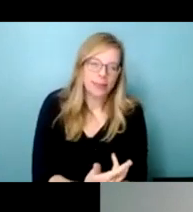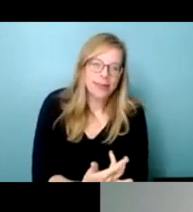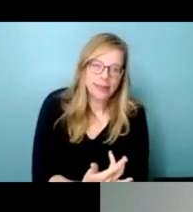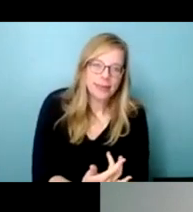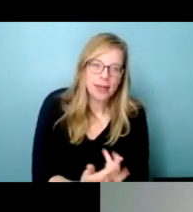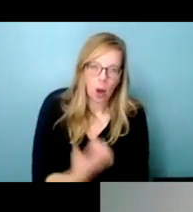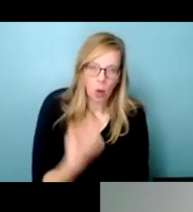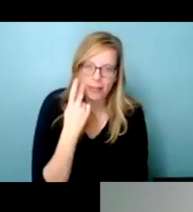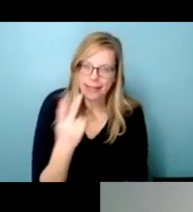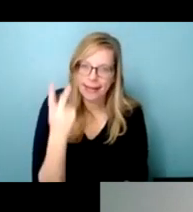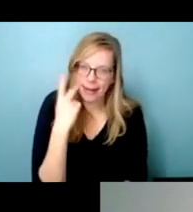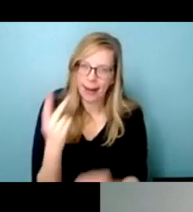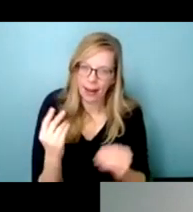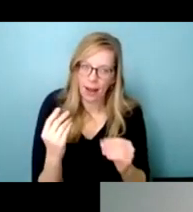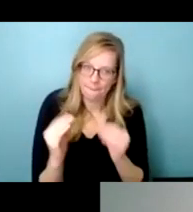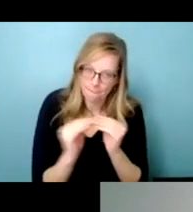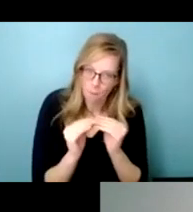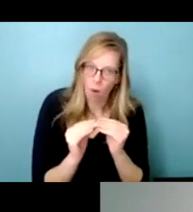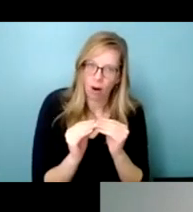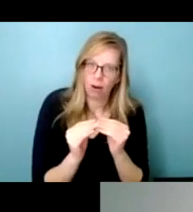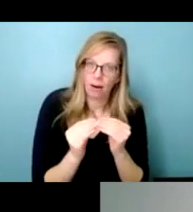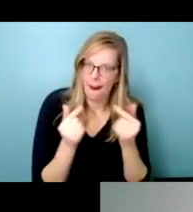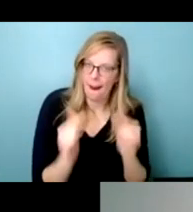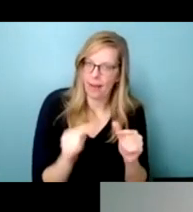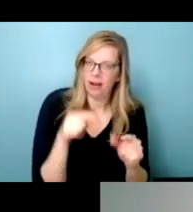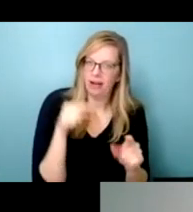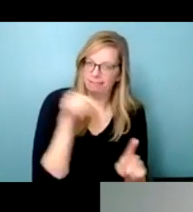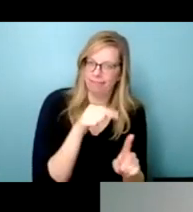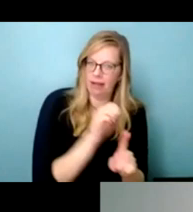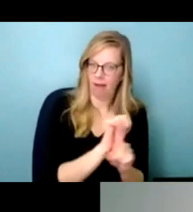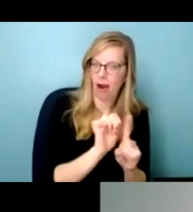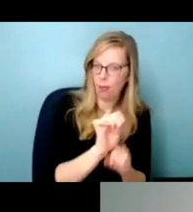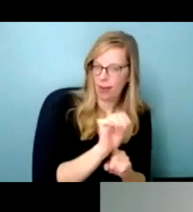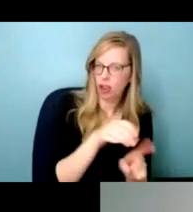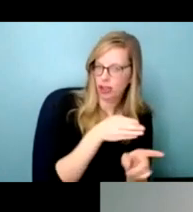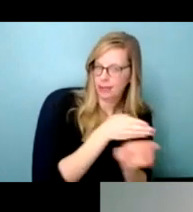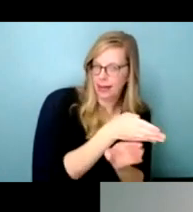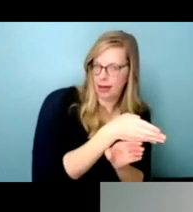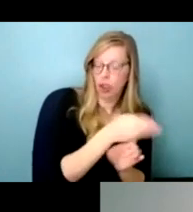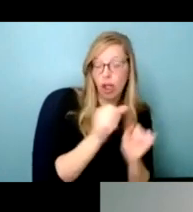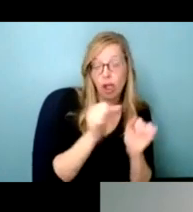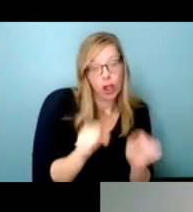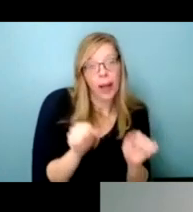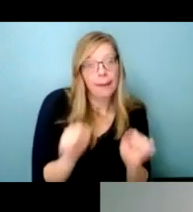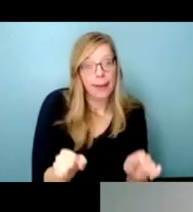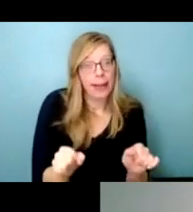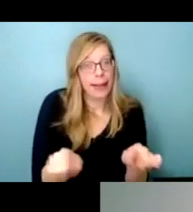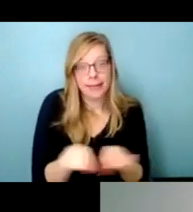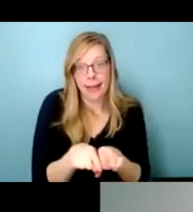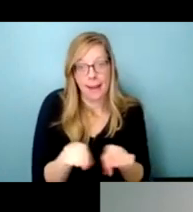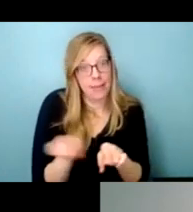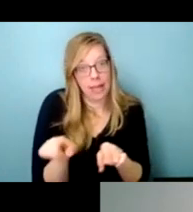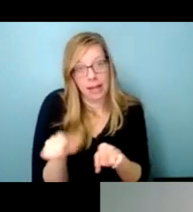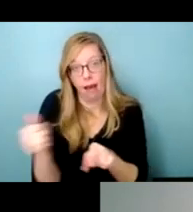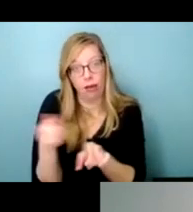we're seeing in the environmental sector. I mean, that could be duplicated with many different sectors.